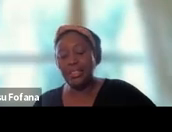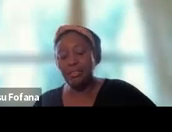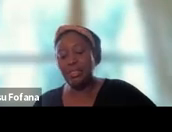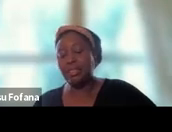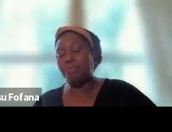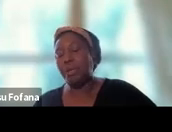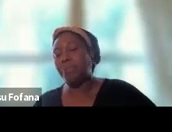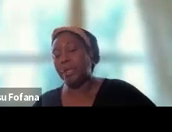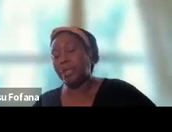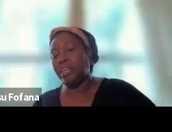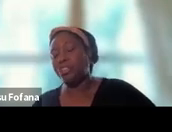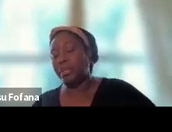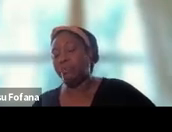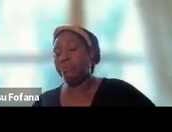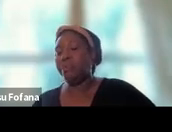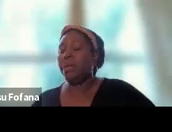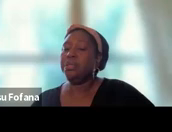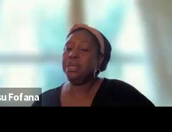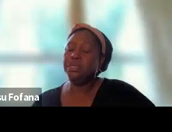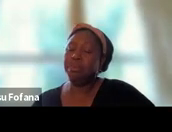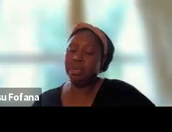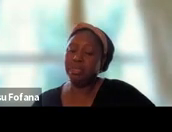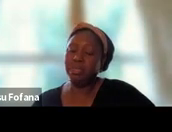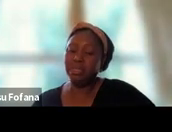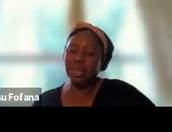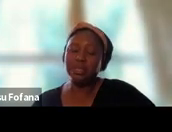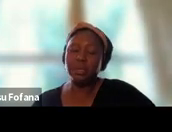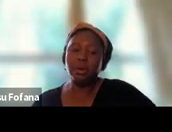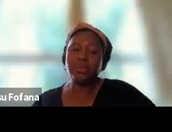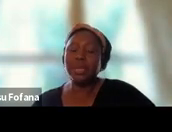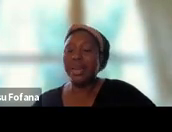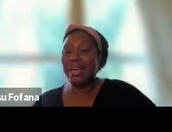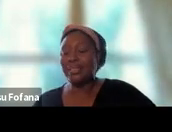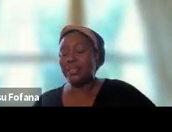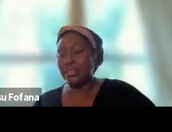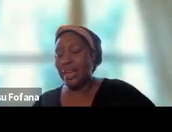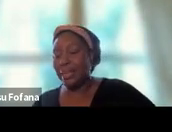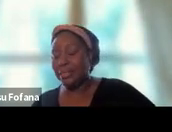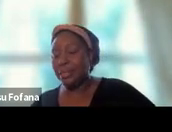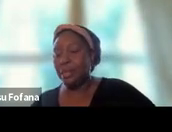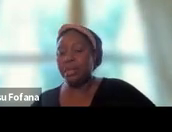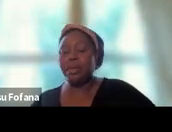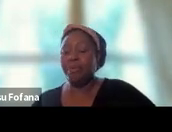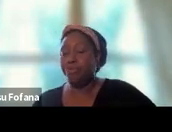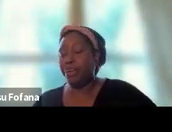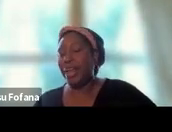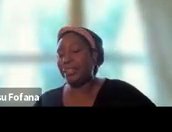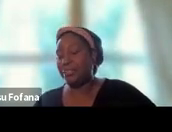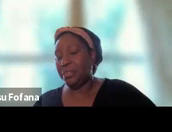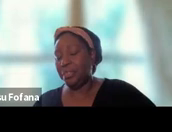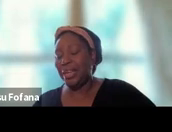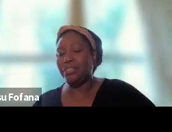the activities that people engage in need to be consistent with their likes and dislikes, their